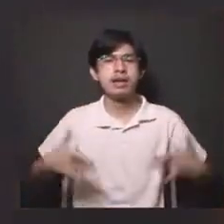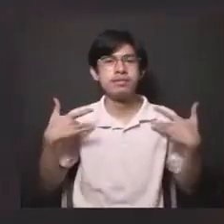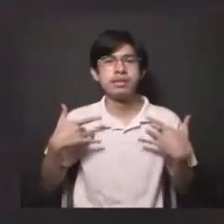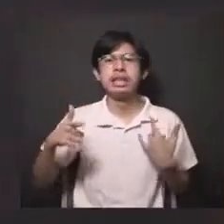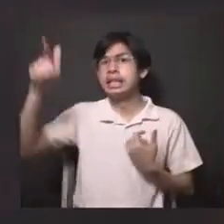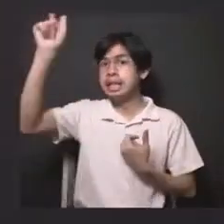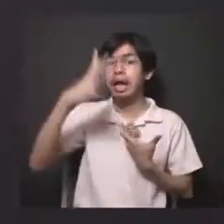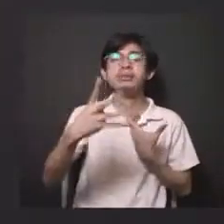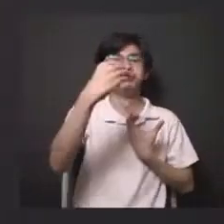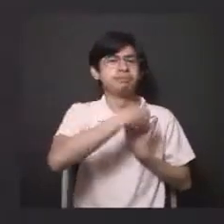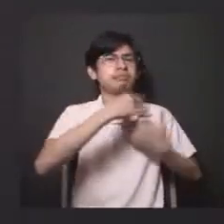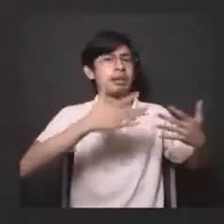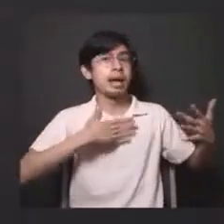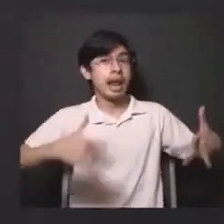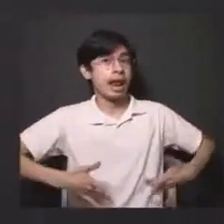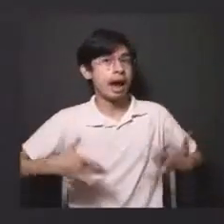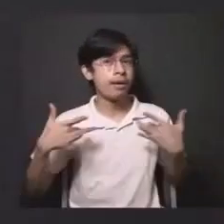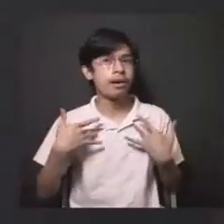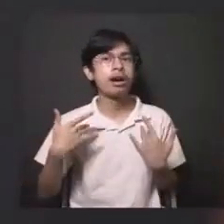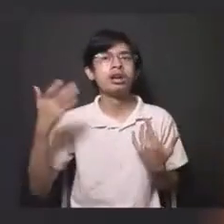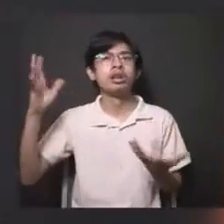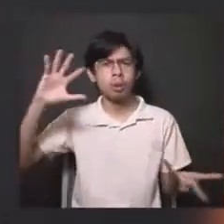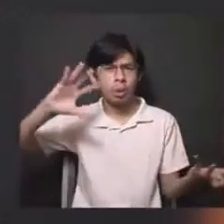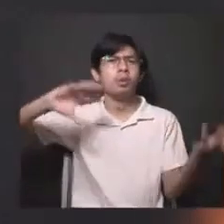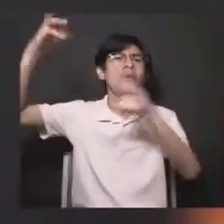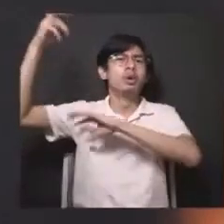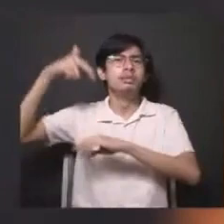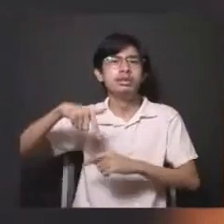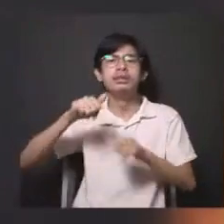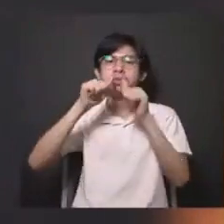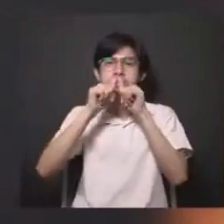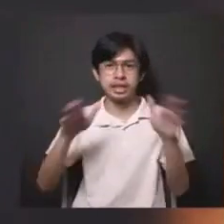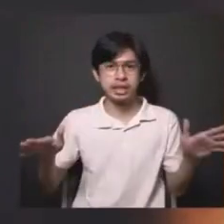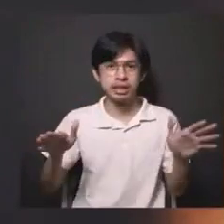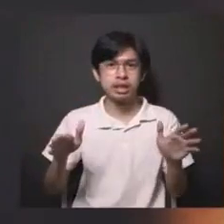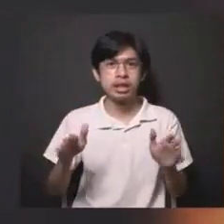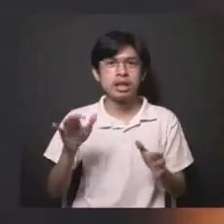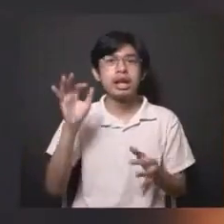the same thing with you. I believe in that.